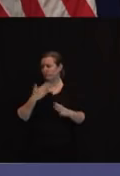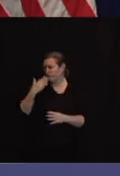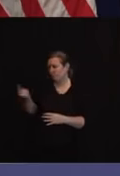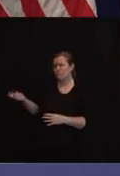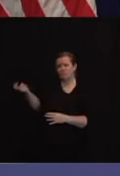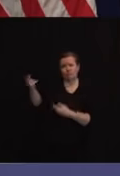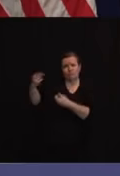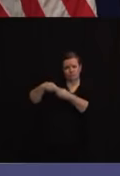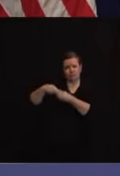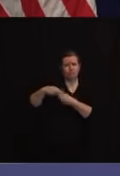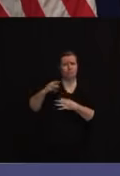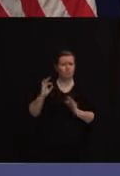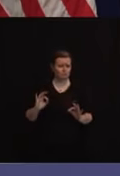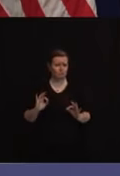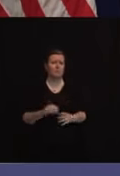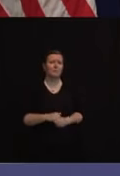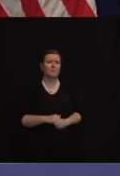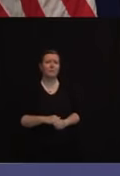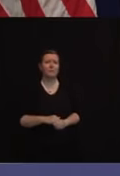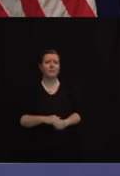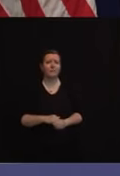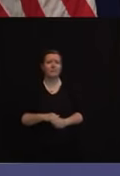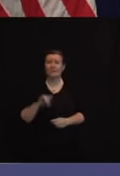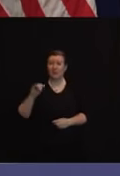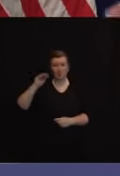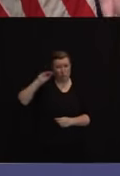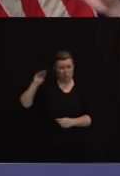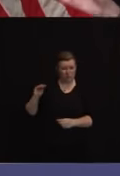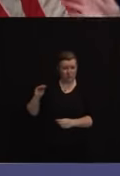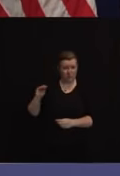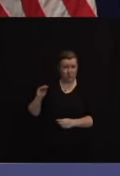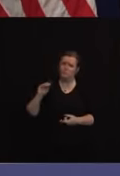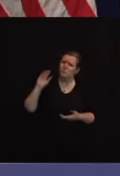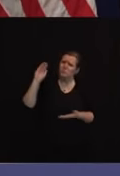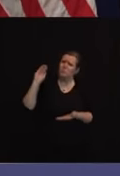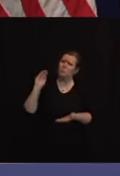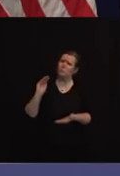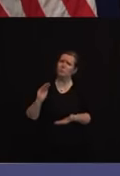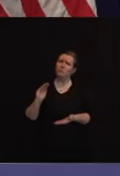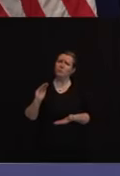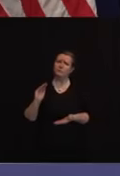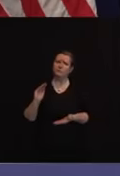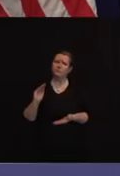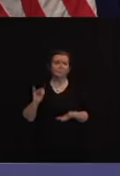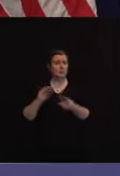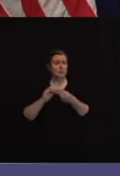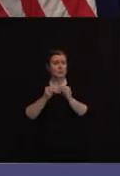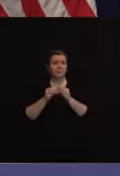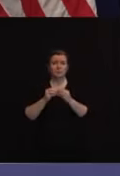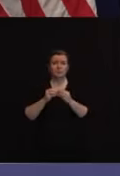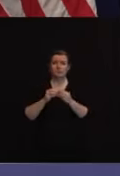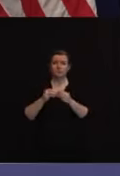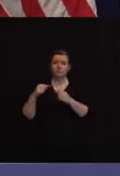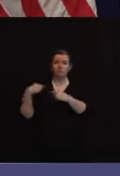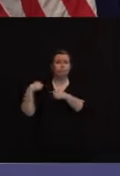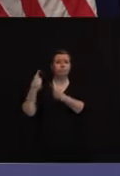That positivity number is as low. That's a cumulative number, as Ed reminds us. Mm-hmm. That's since the beginning. Again, this is an